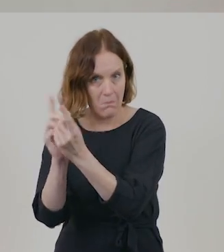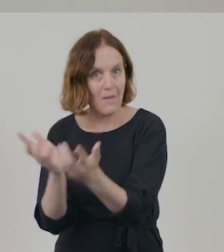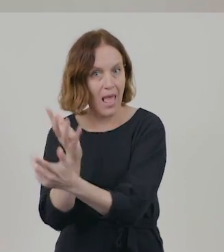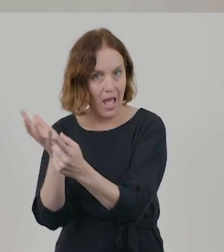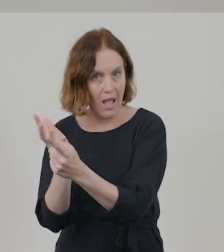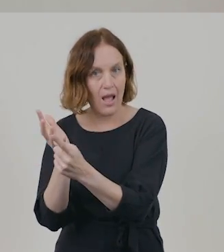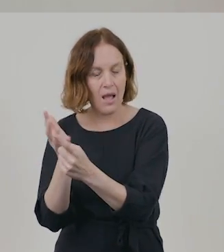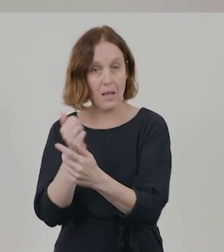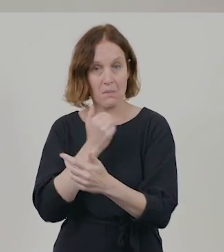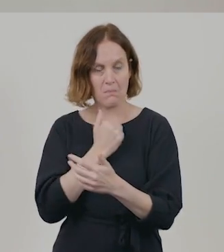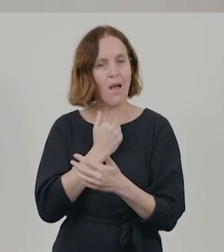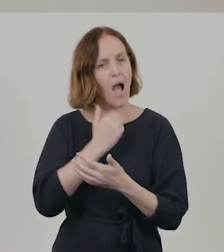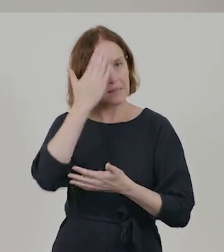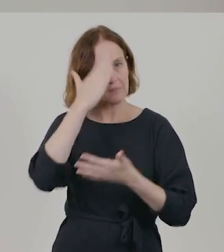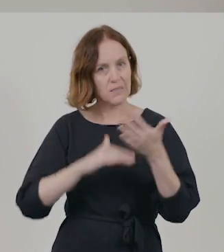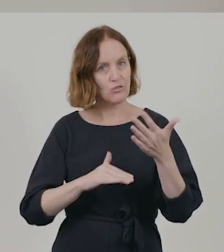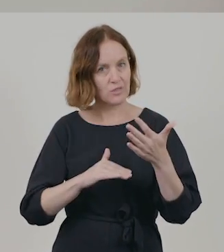chart.